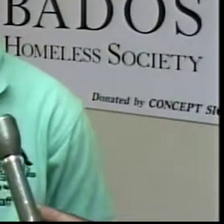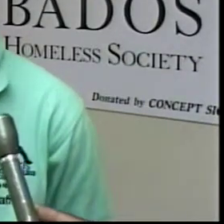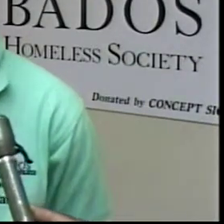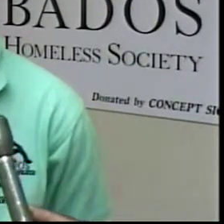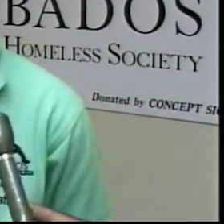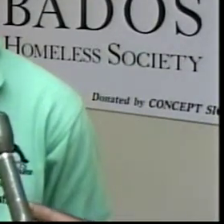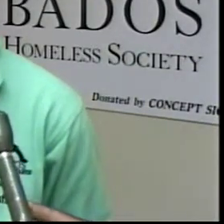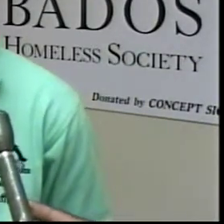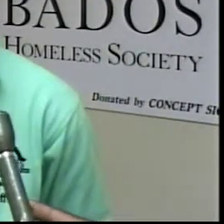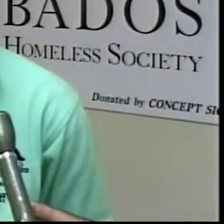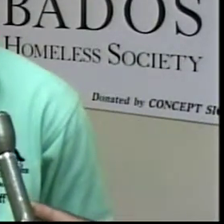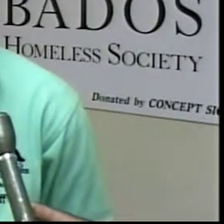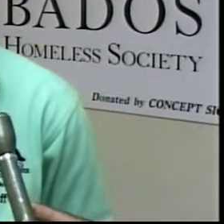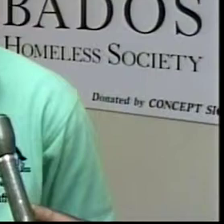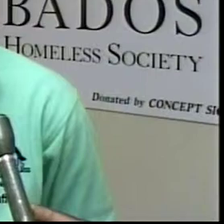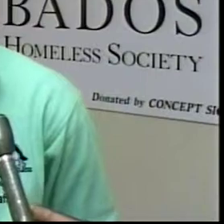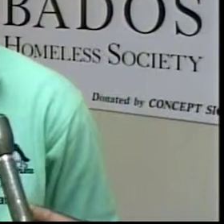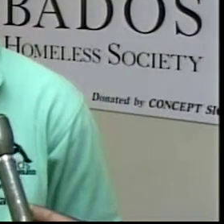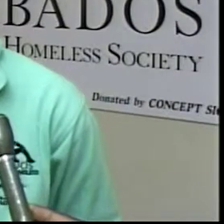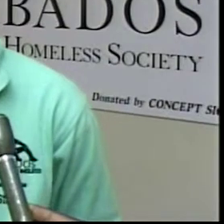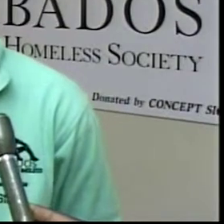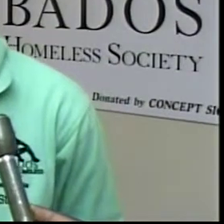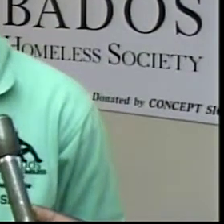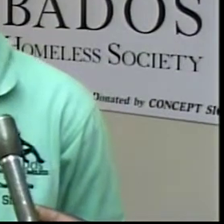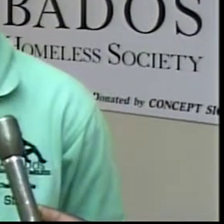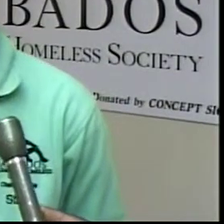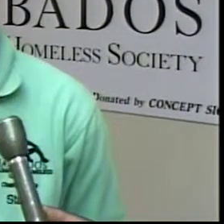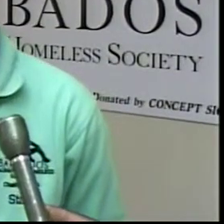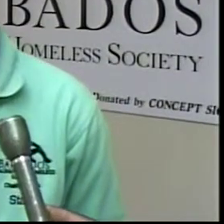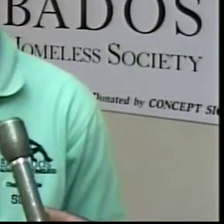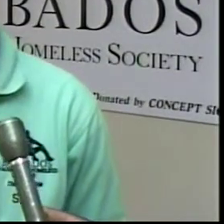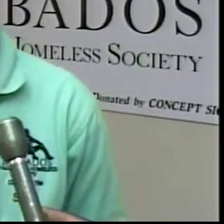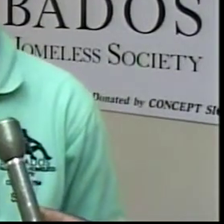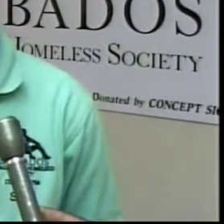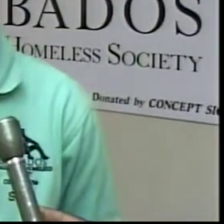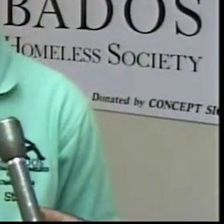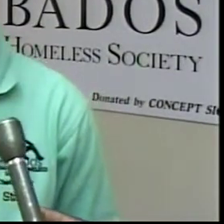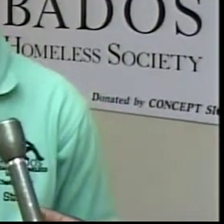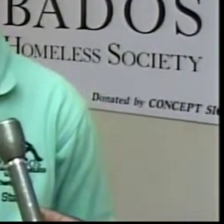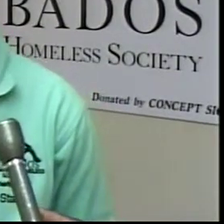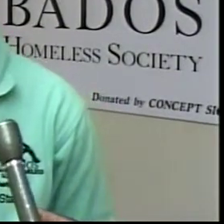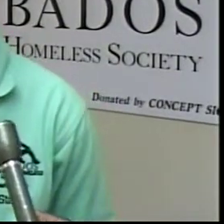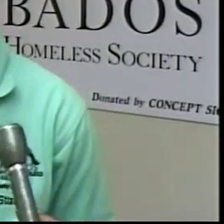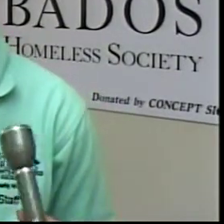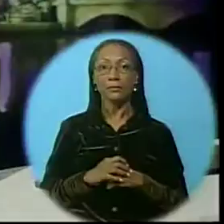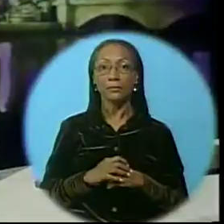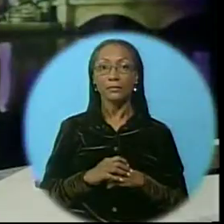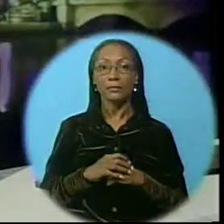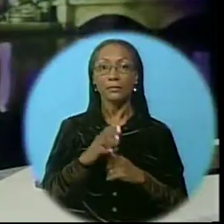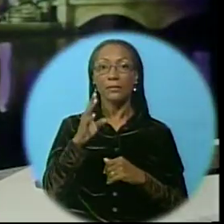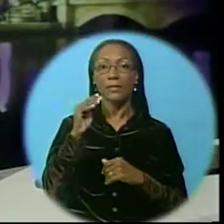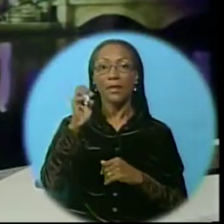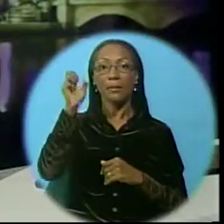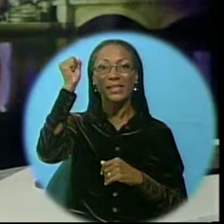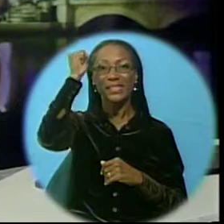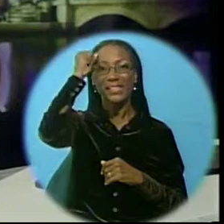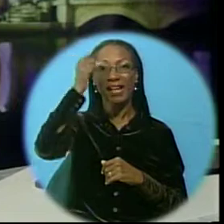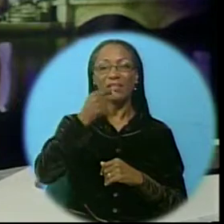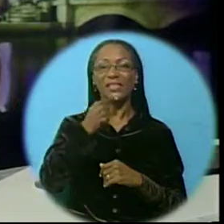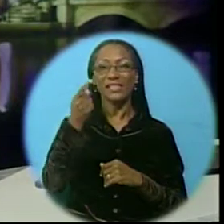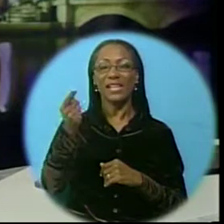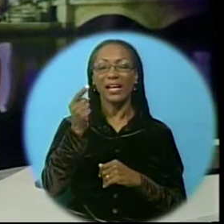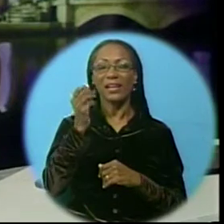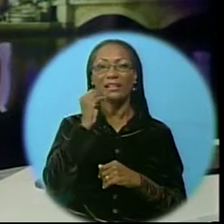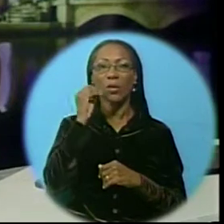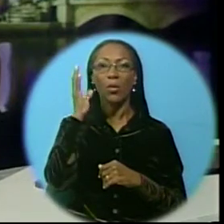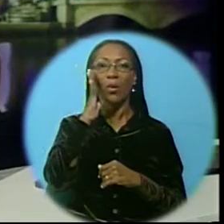we want that the country and the public utilize everything that we have provided for them. Mr. Safri says the